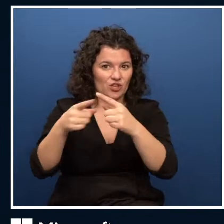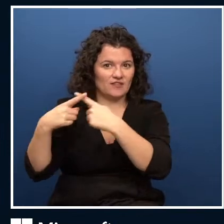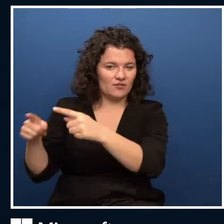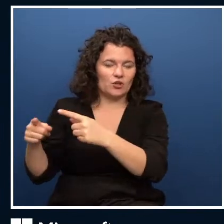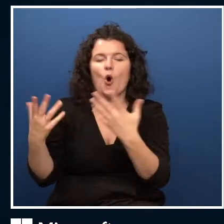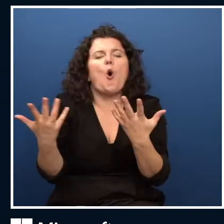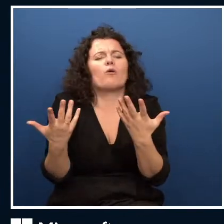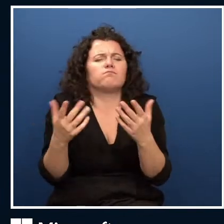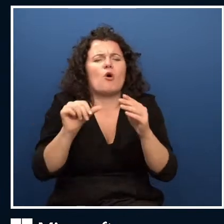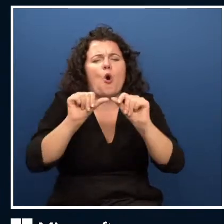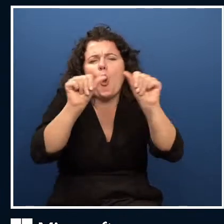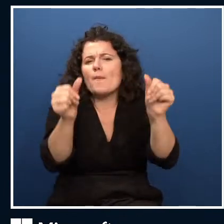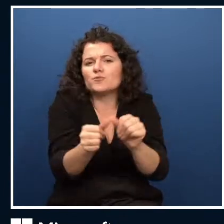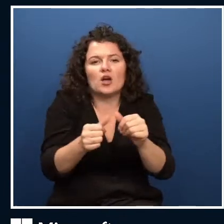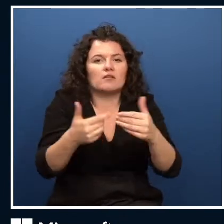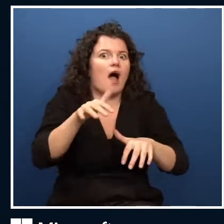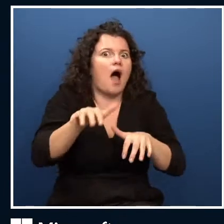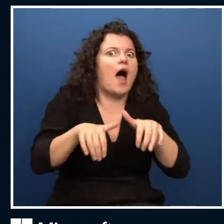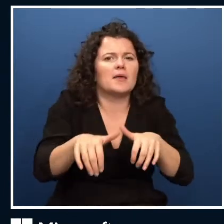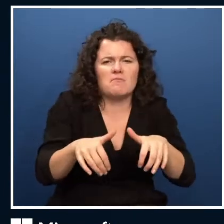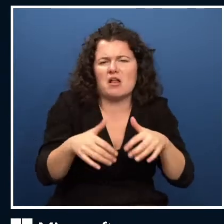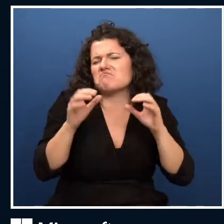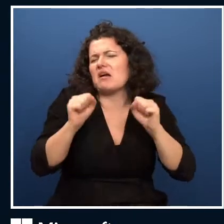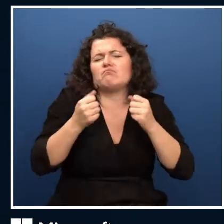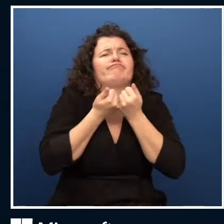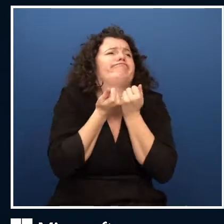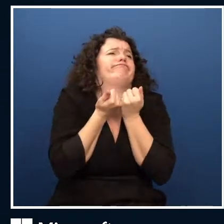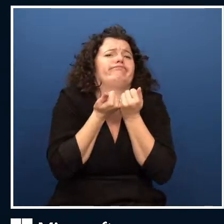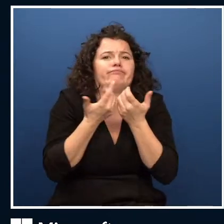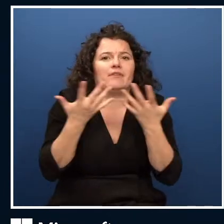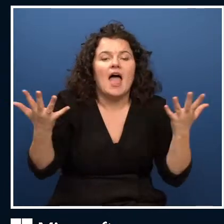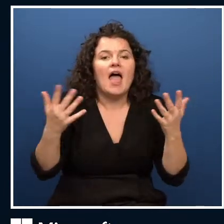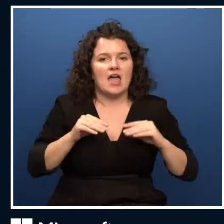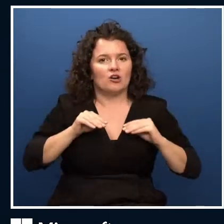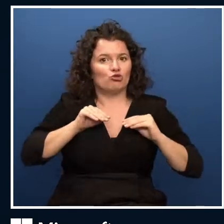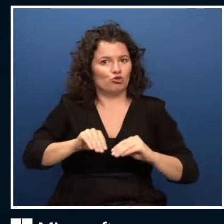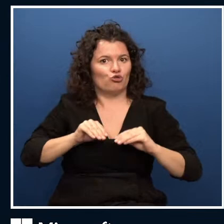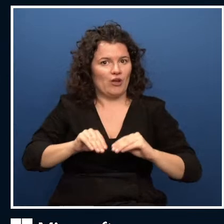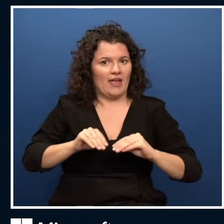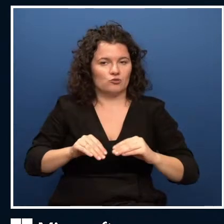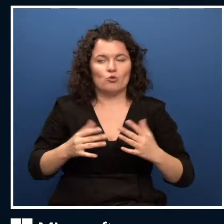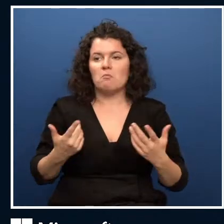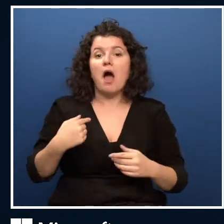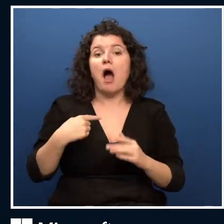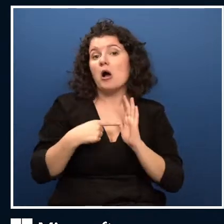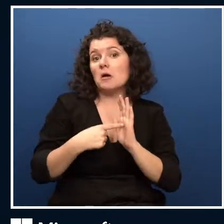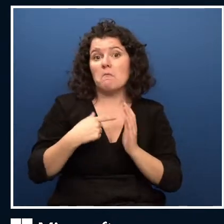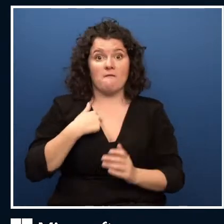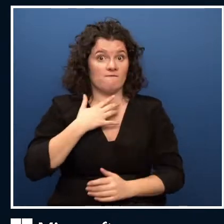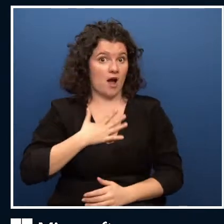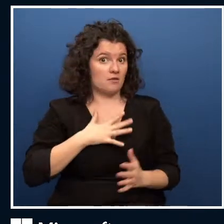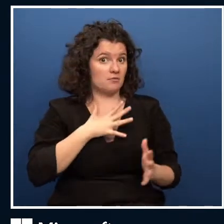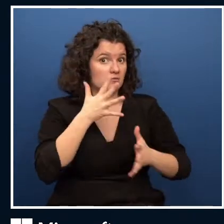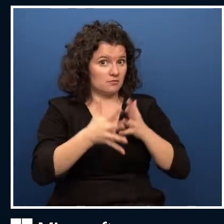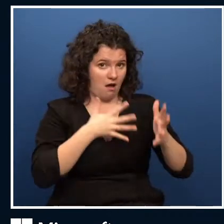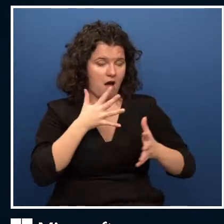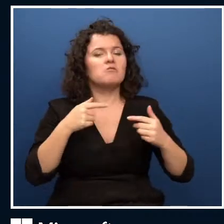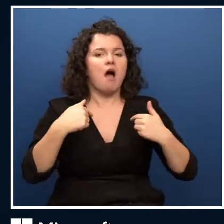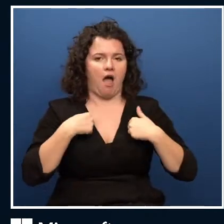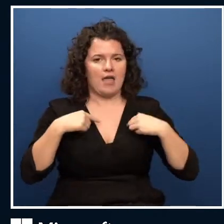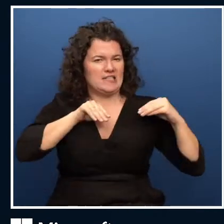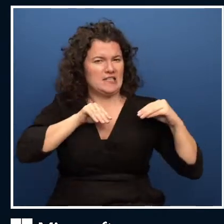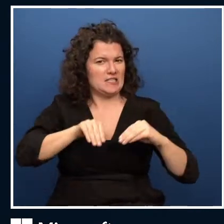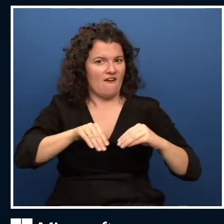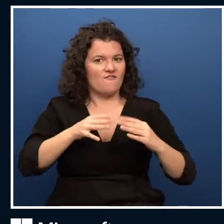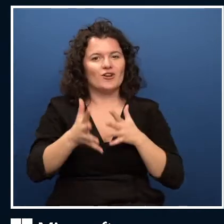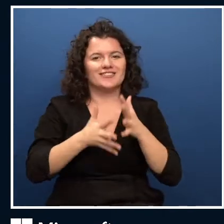custom object that is required by the user to keep track of that particular